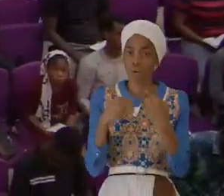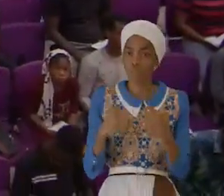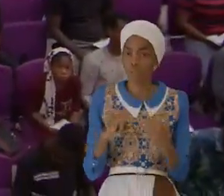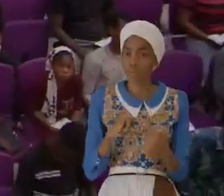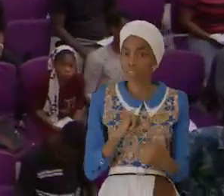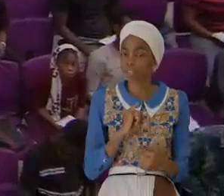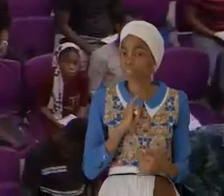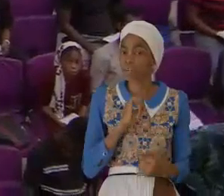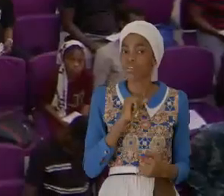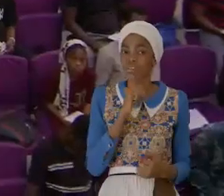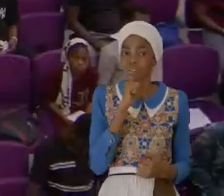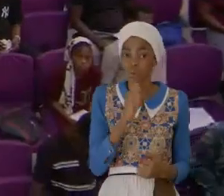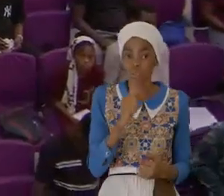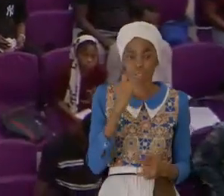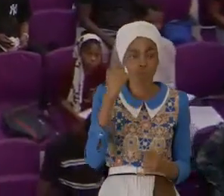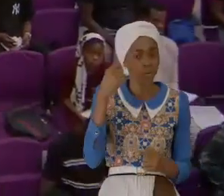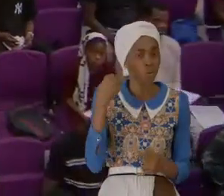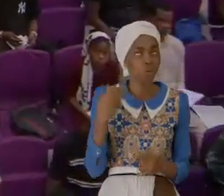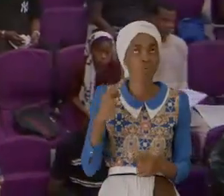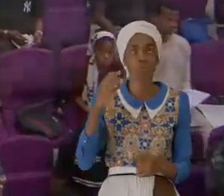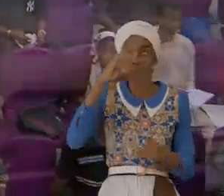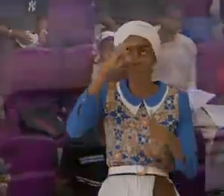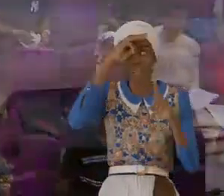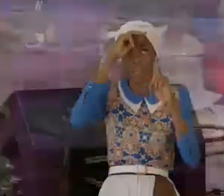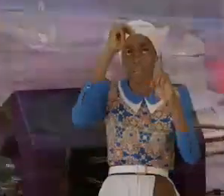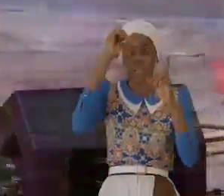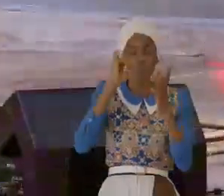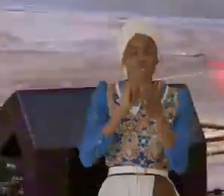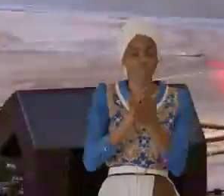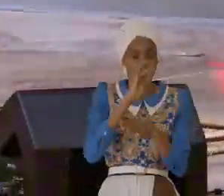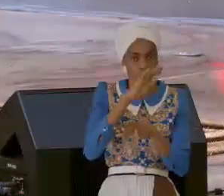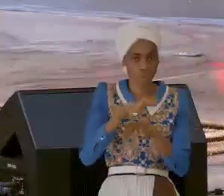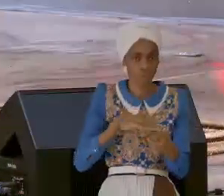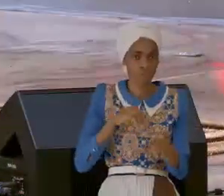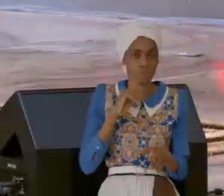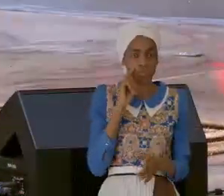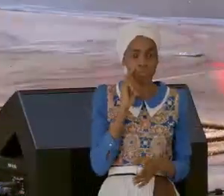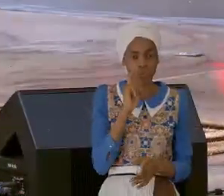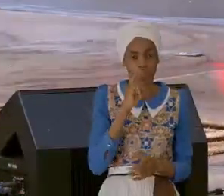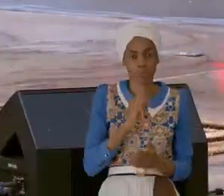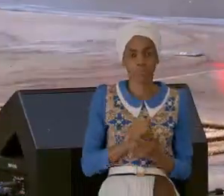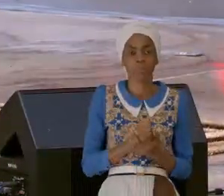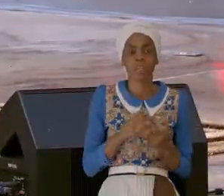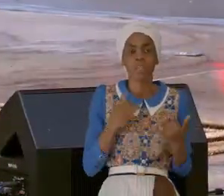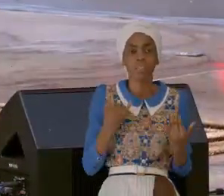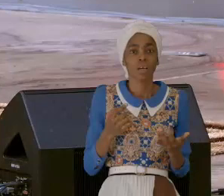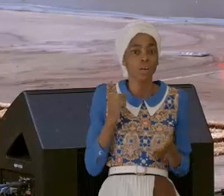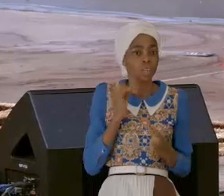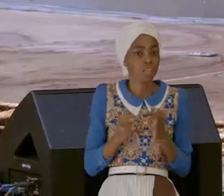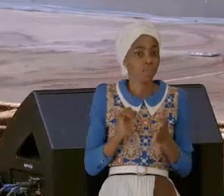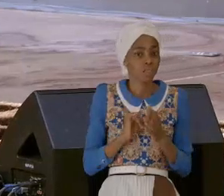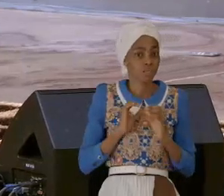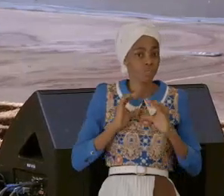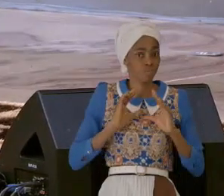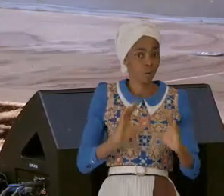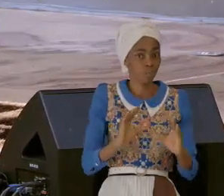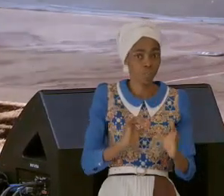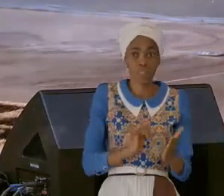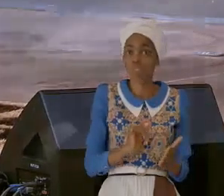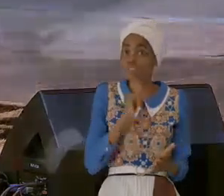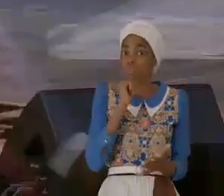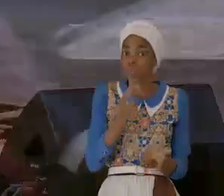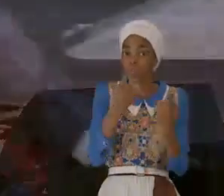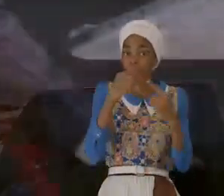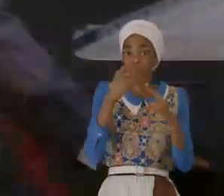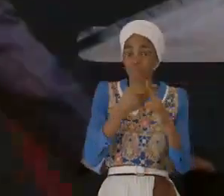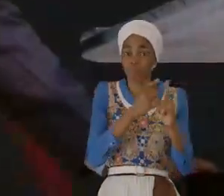of him that calleth you. Now, if the persuasion is not coming from the Lord